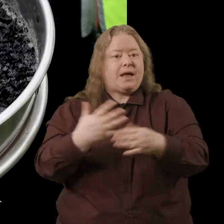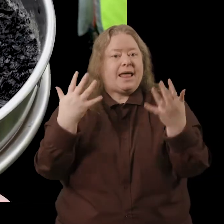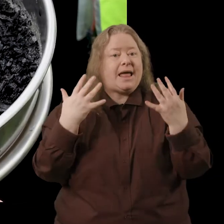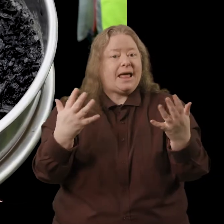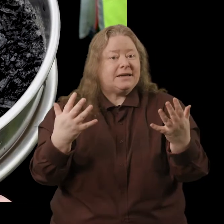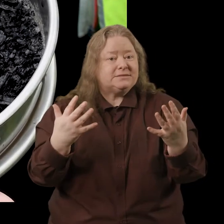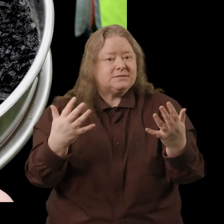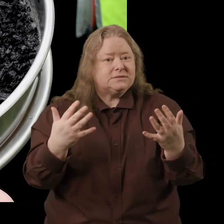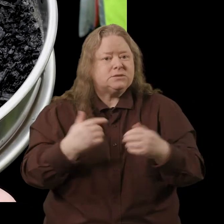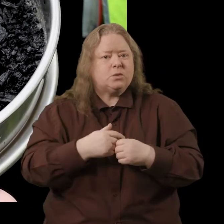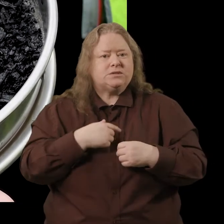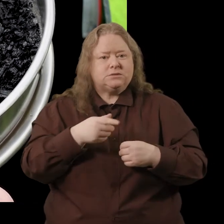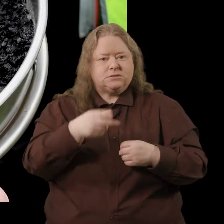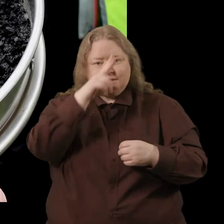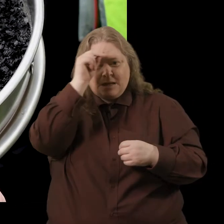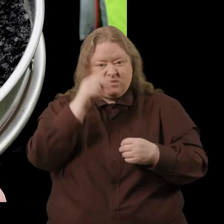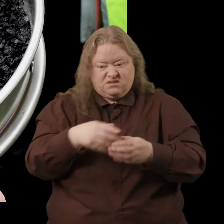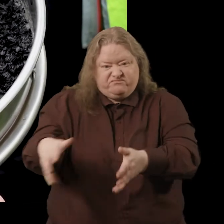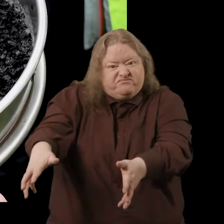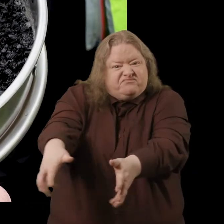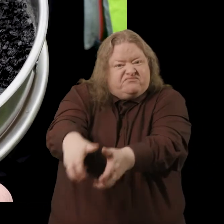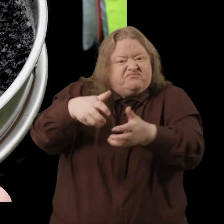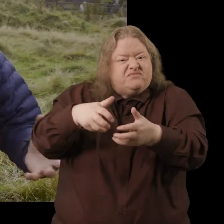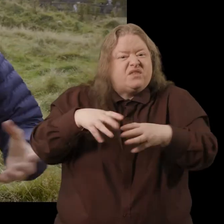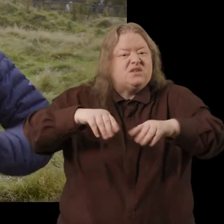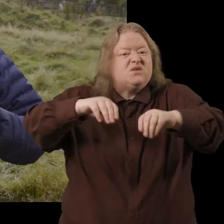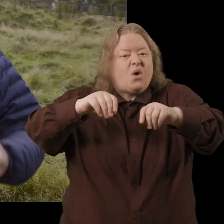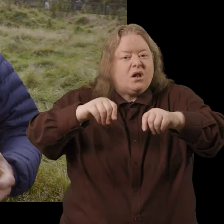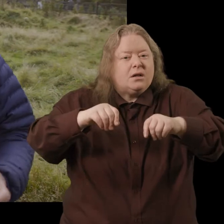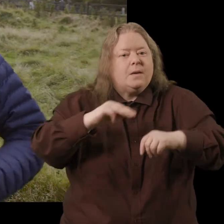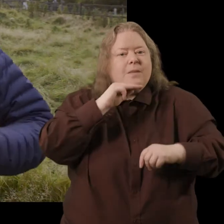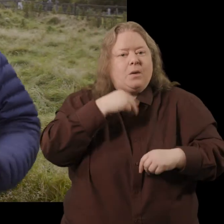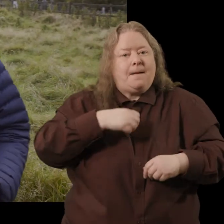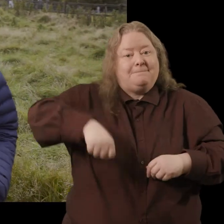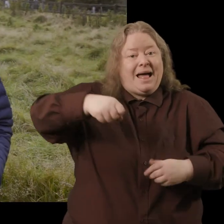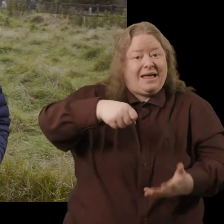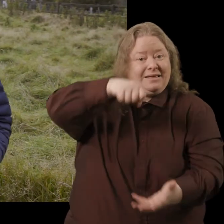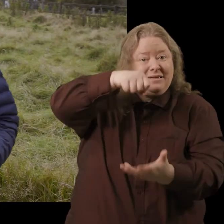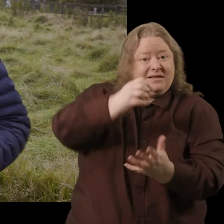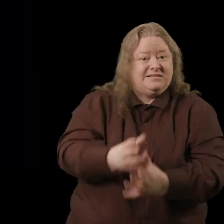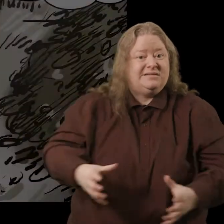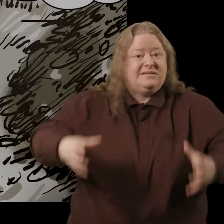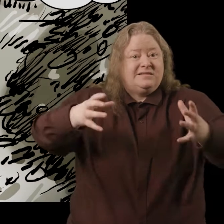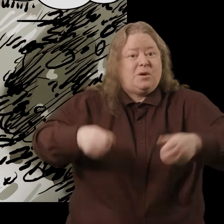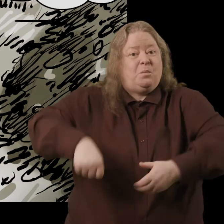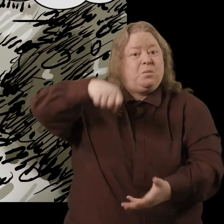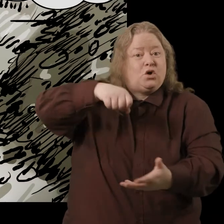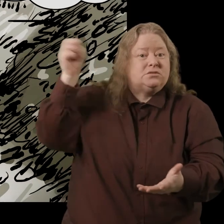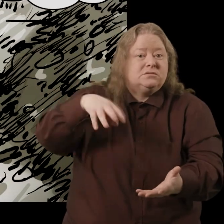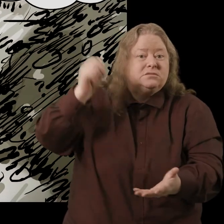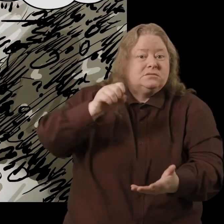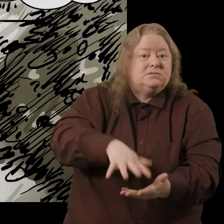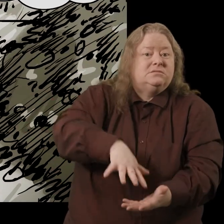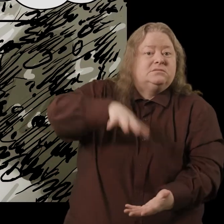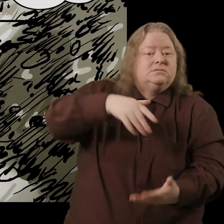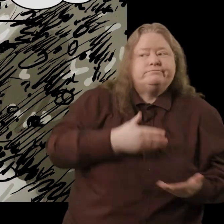hand. So we take samples of the soil, and that means we take a bag full or a bucket full of the soil, and we take it back to the